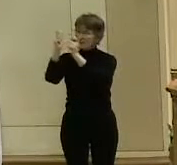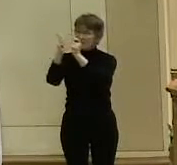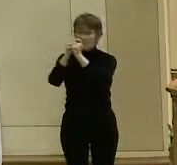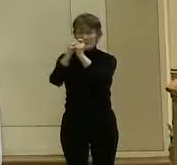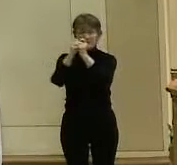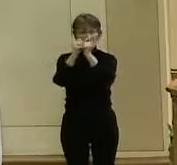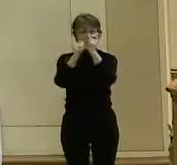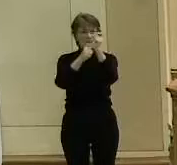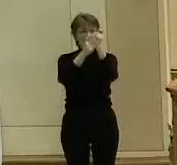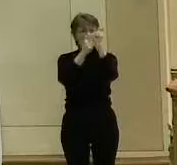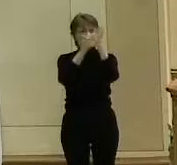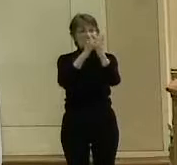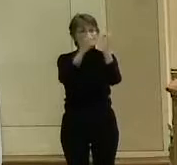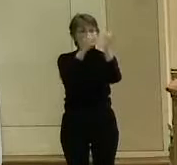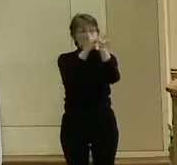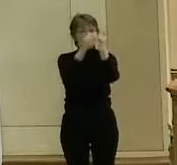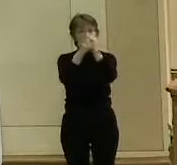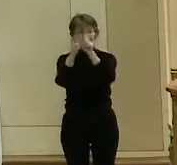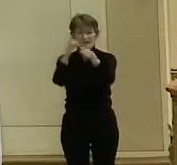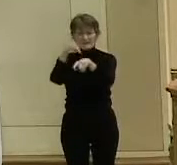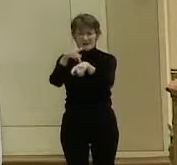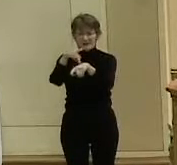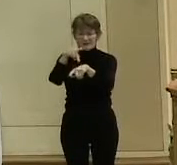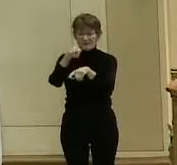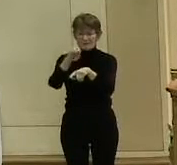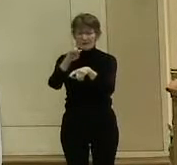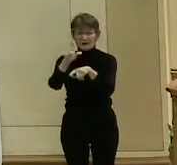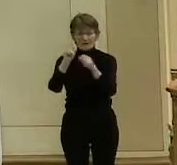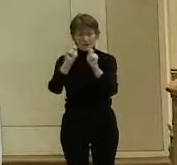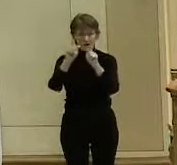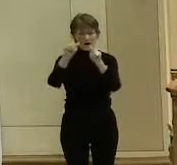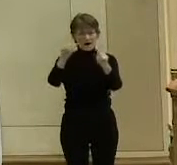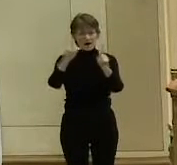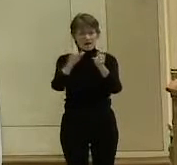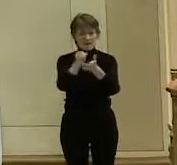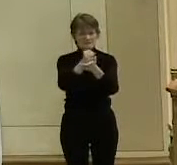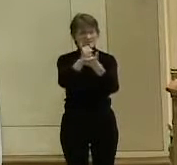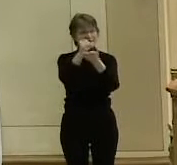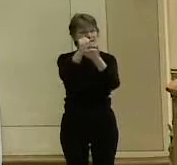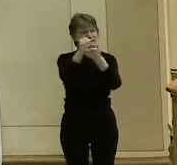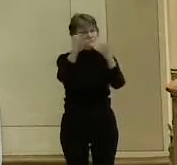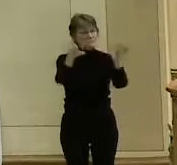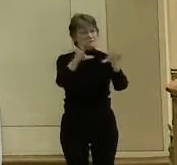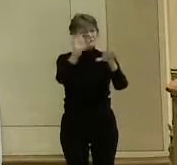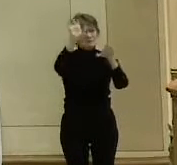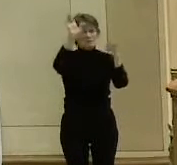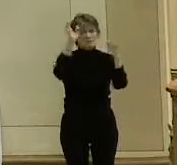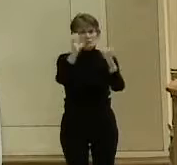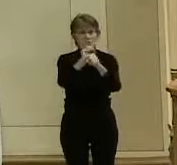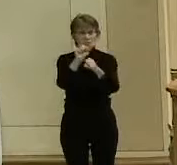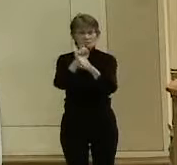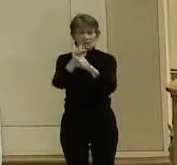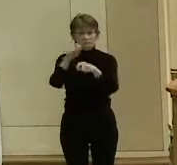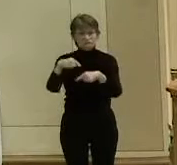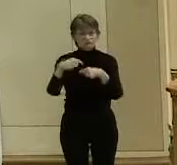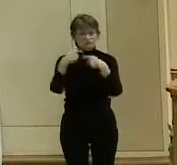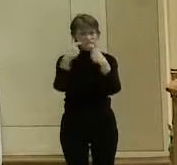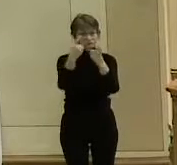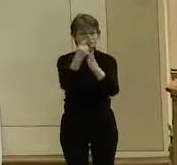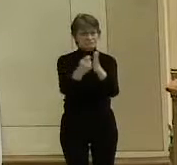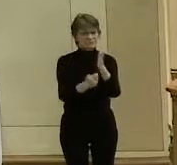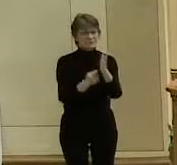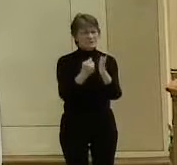your blessed apostles, Saints Peter and Paul, and with all the saints who have pleased you throughout the ages, we may merit